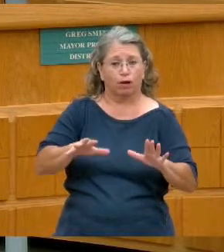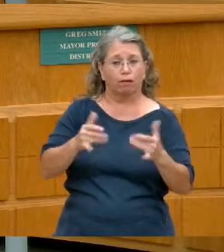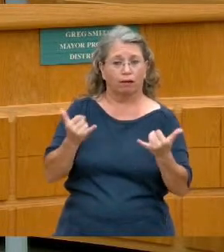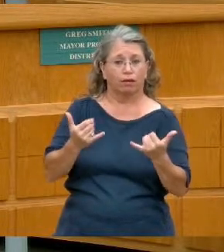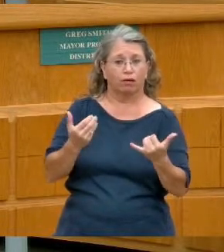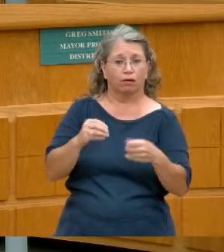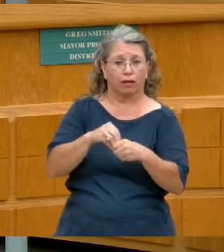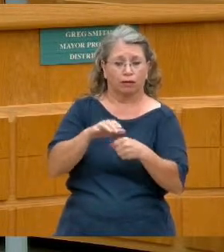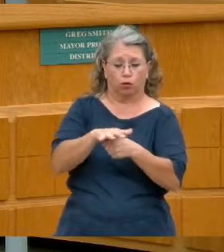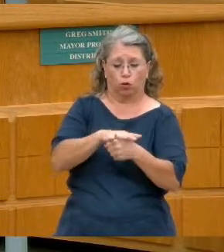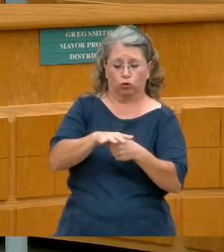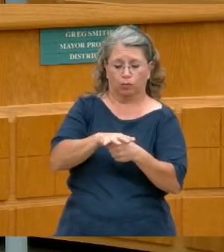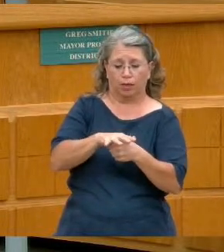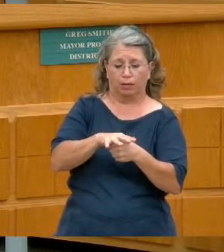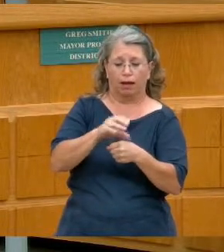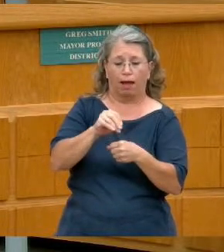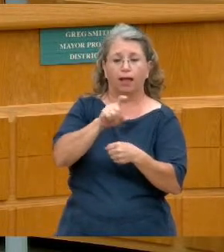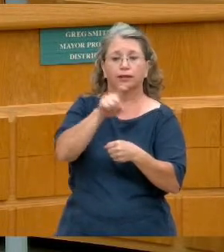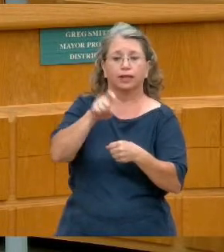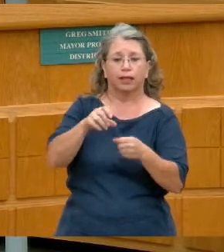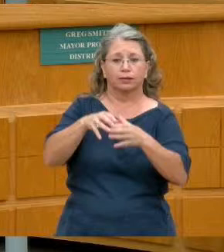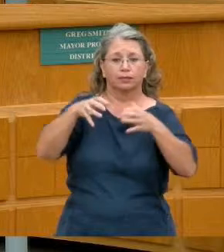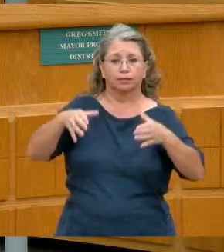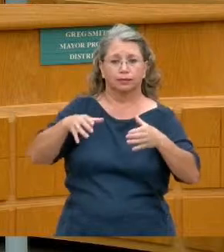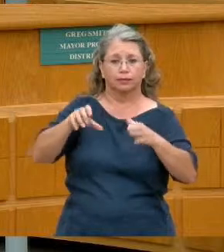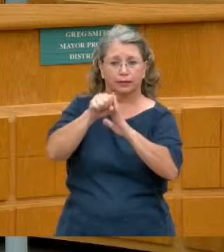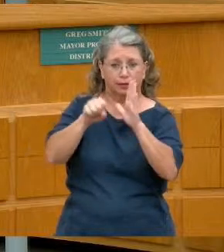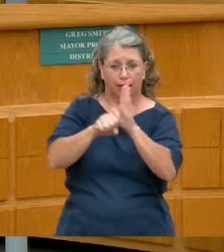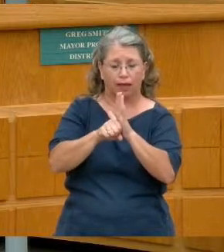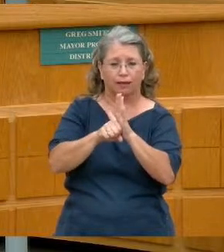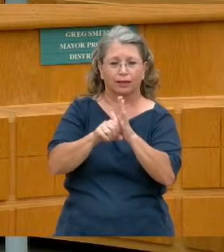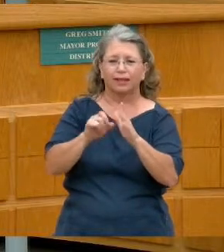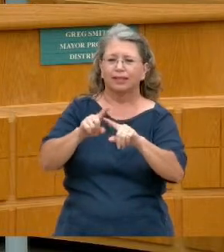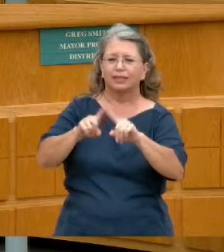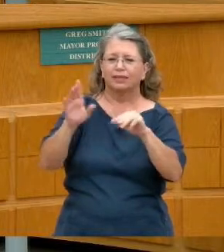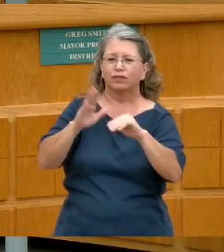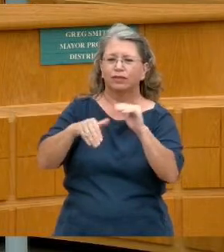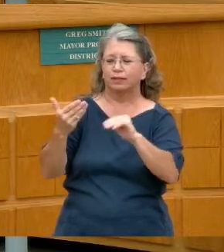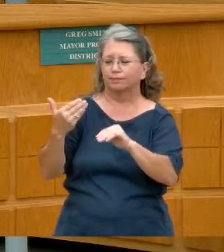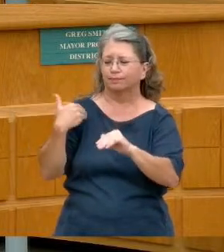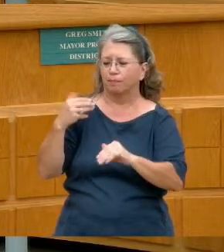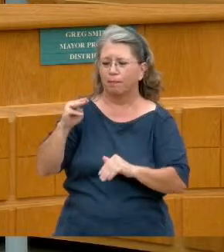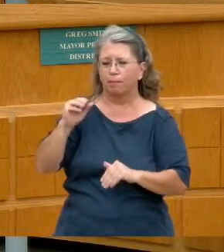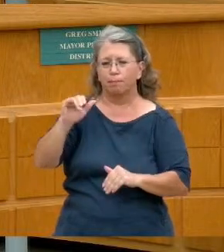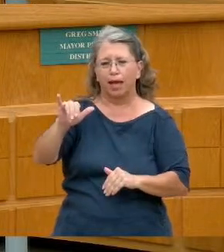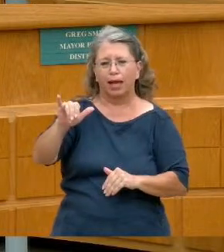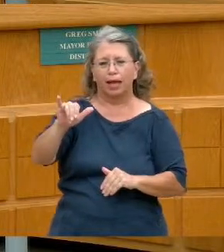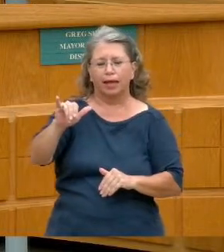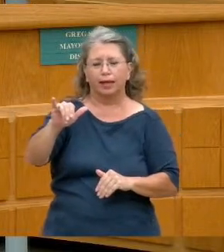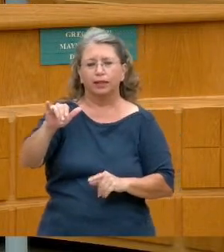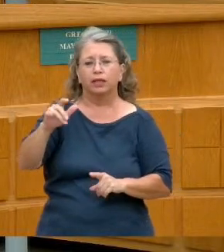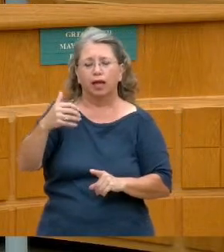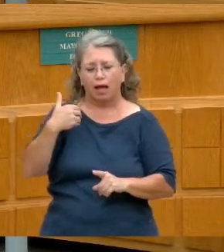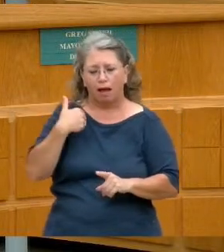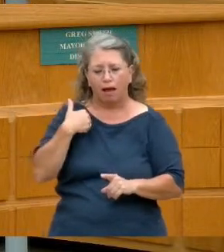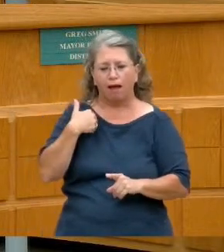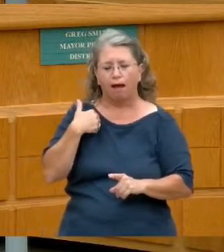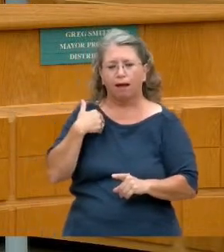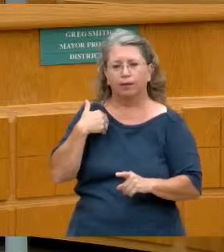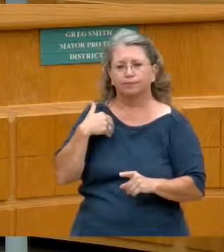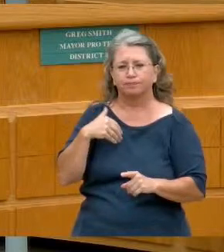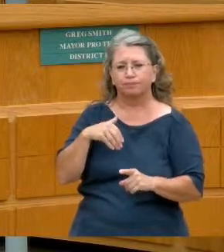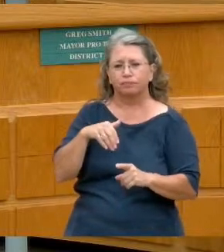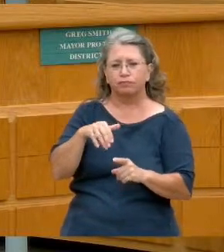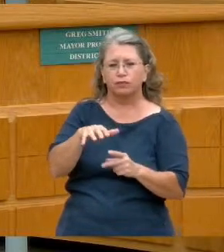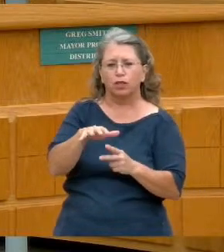as in Texas overall. And this is different than in the middle of May when we had a localized outbreak in a